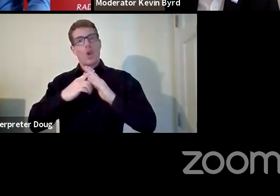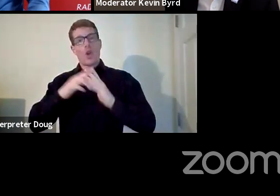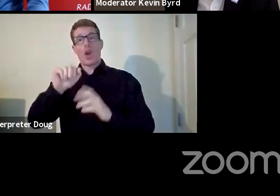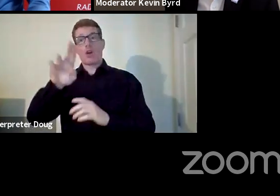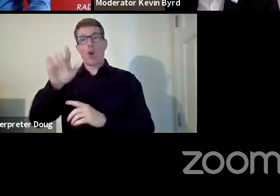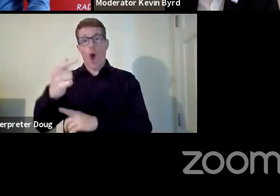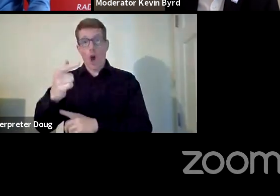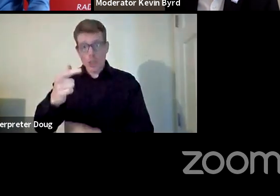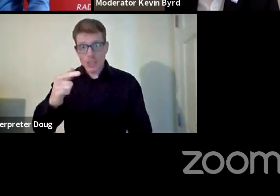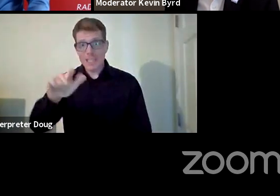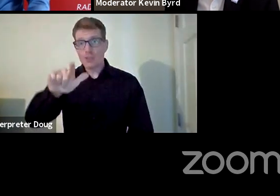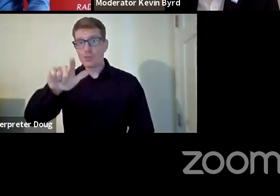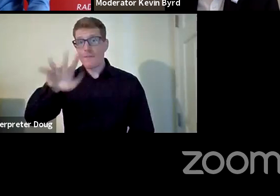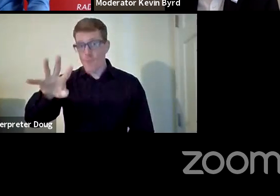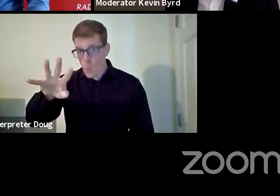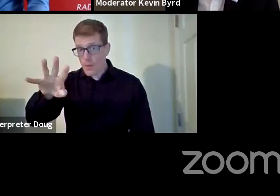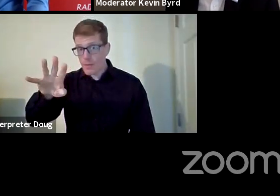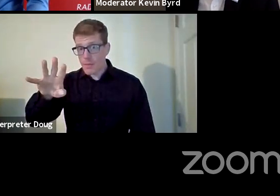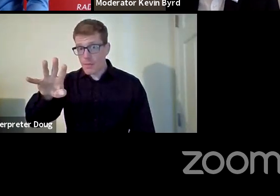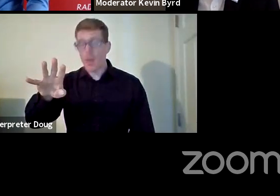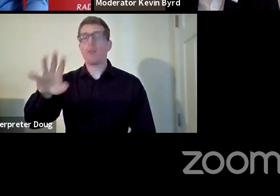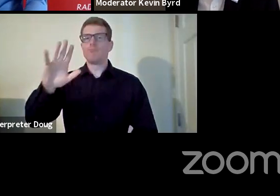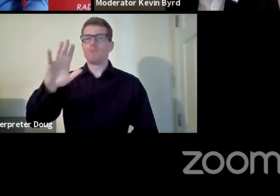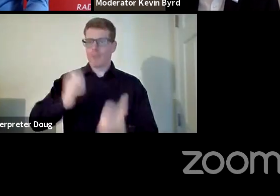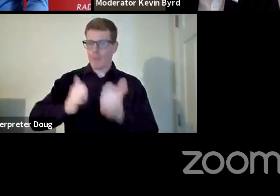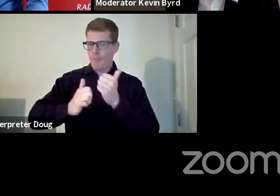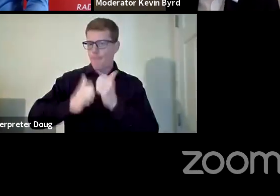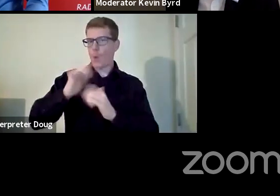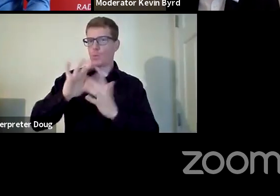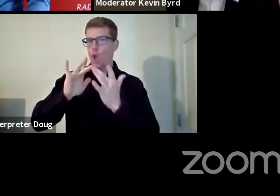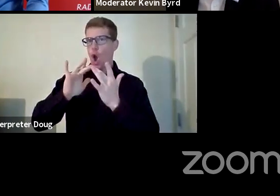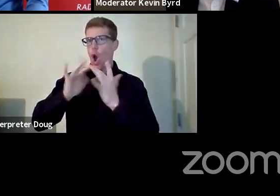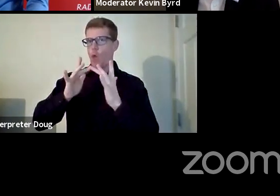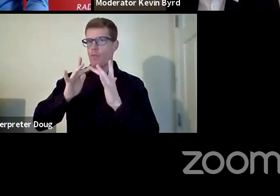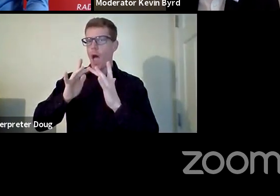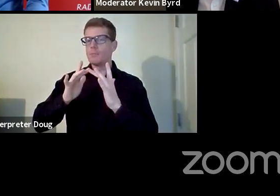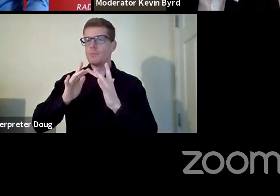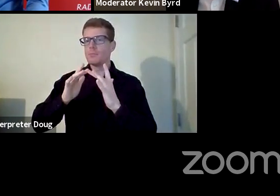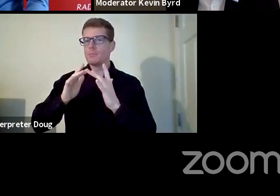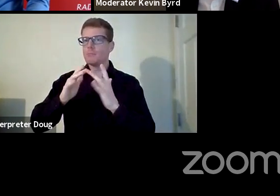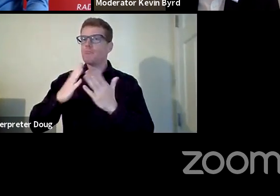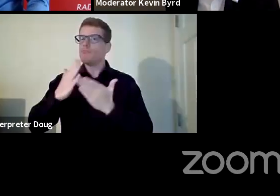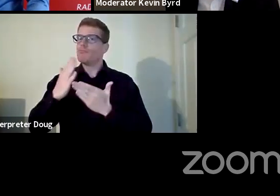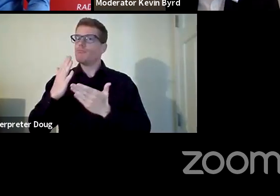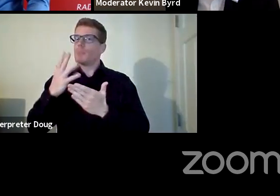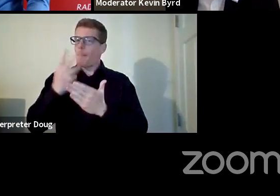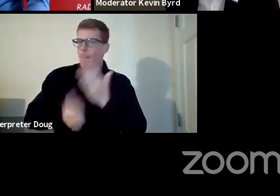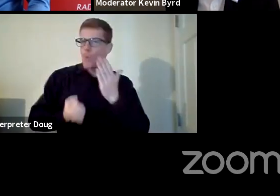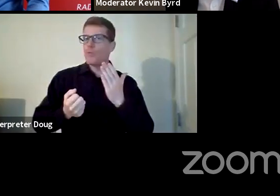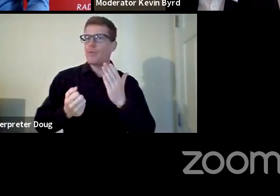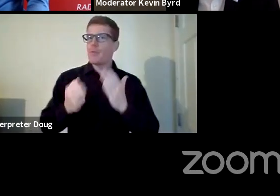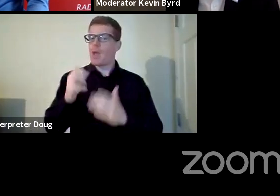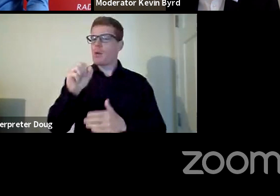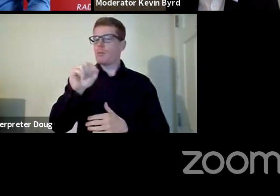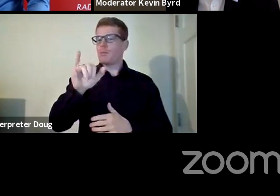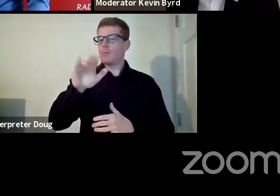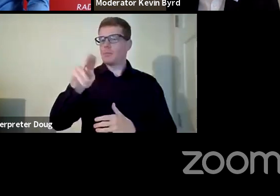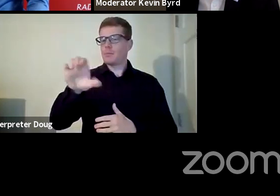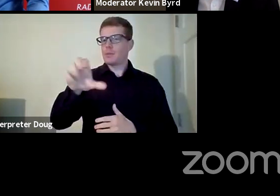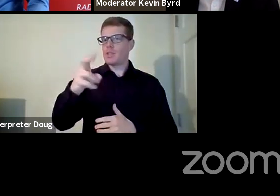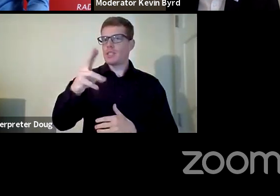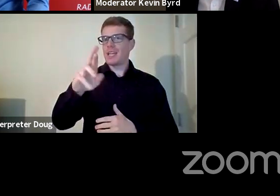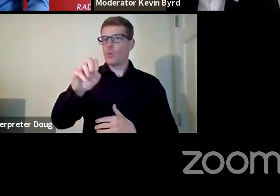predominantly online, both in a synchronous format. For instance, some of our instructors will be using Zoom for